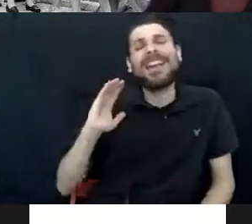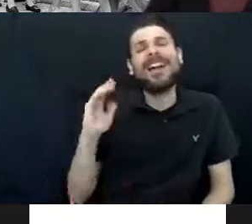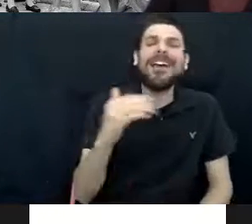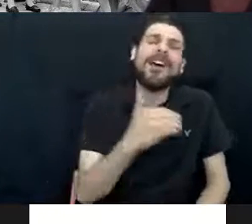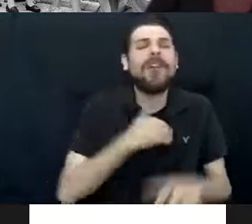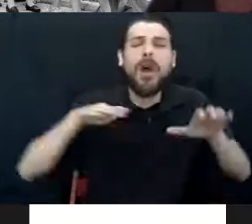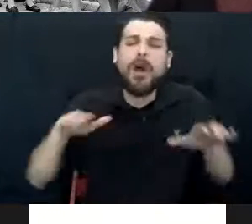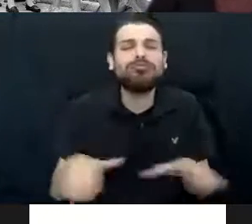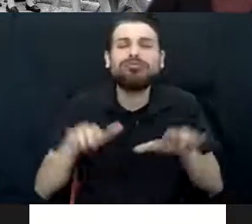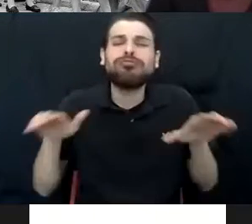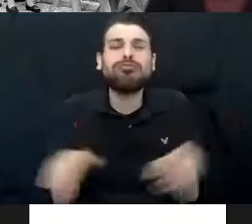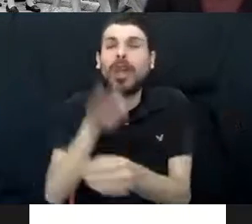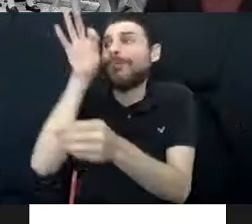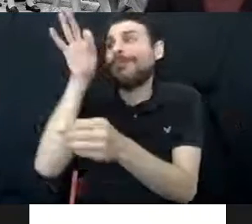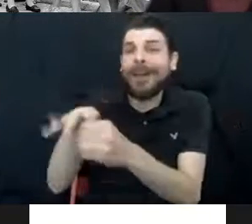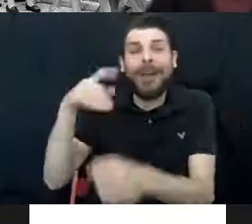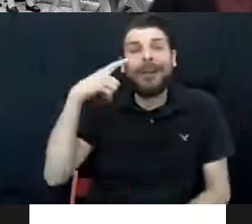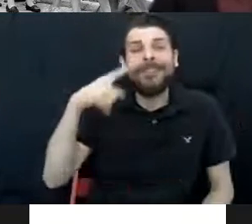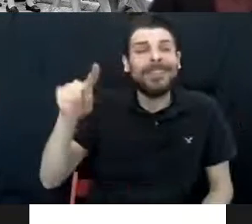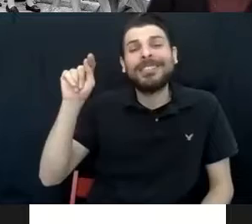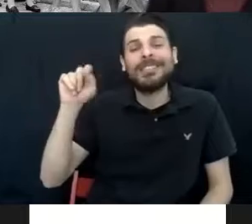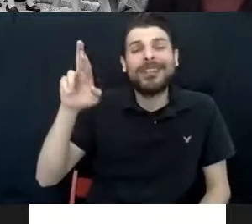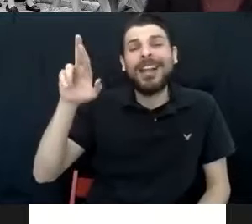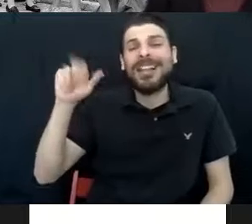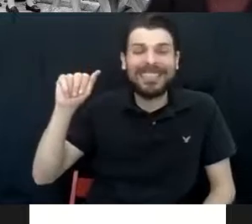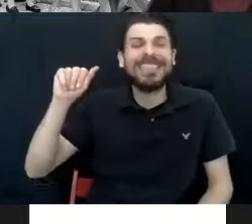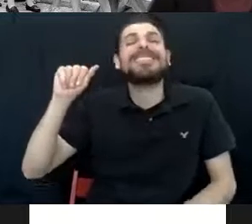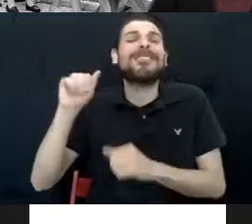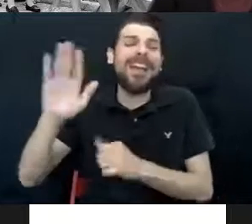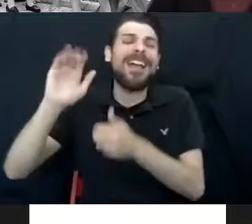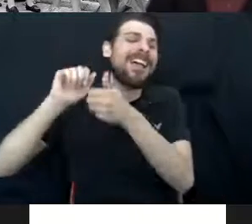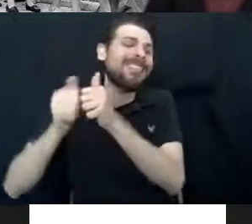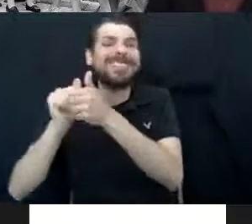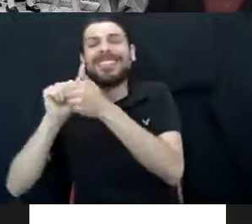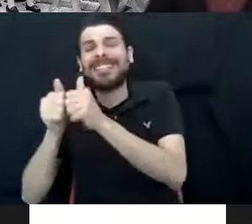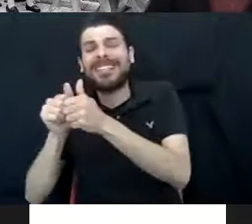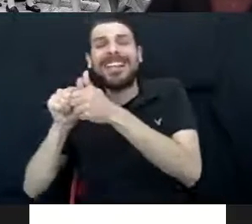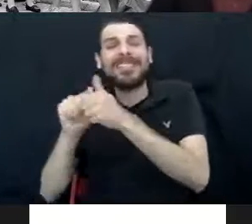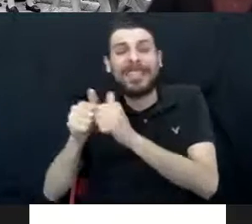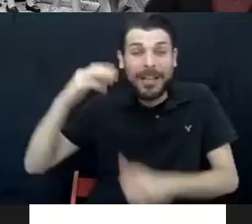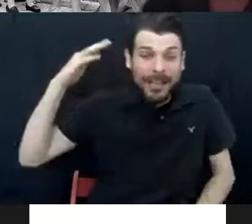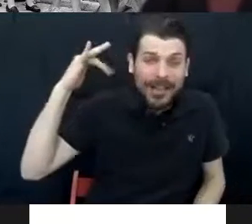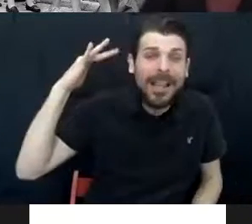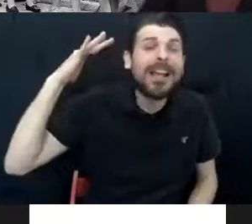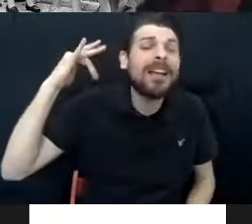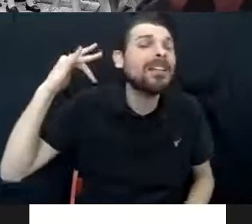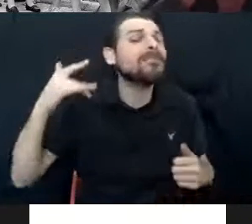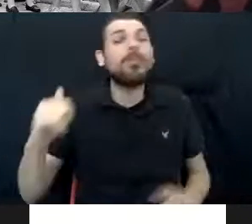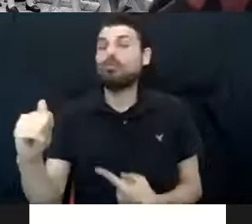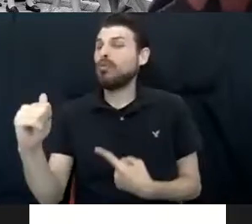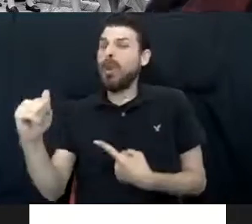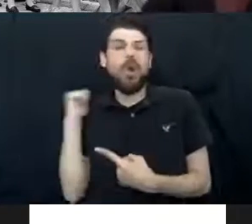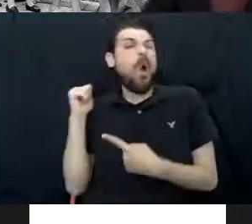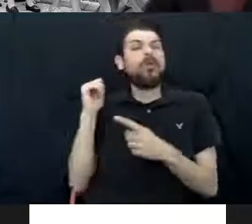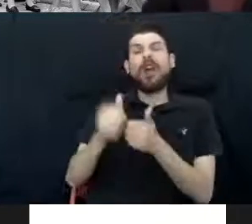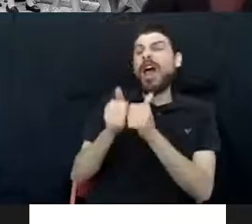God our vote, yeah, while Teresa runs this race, cause she won't run